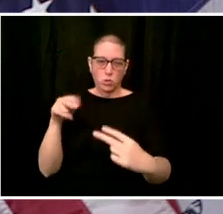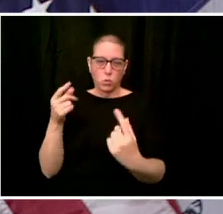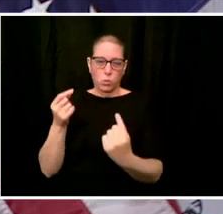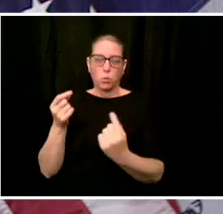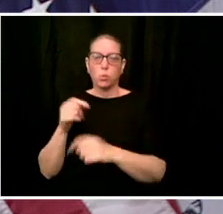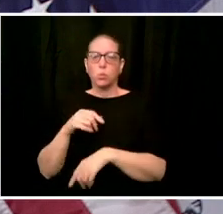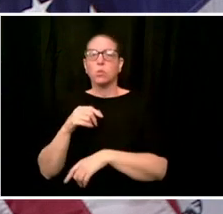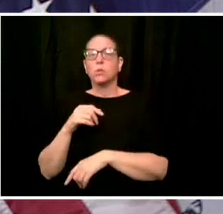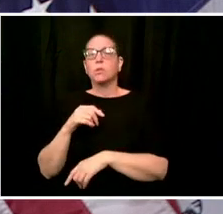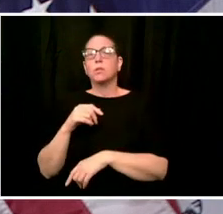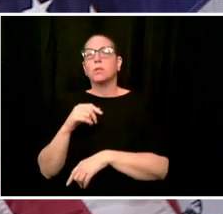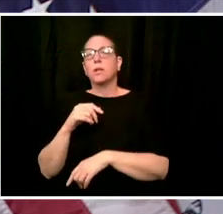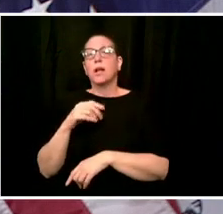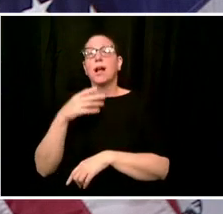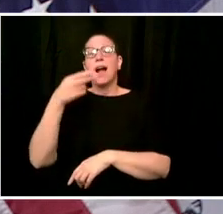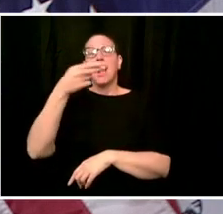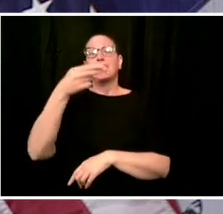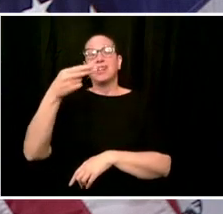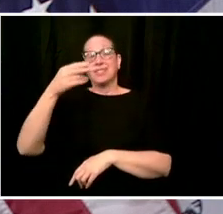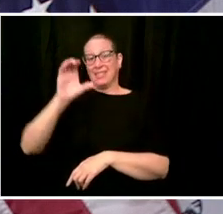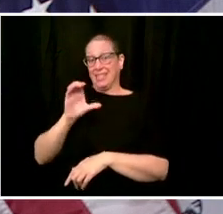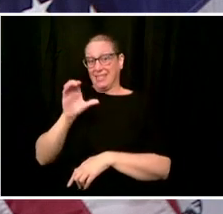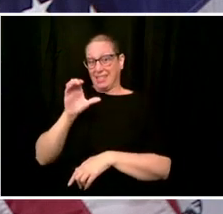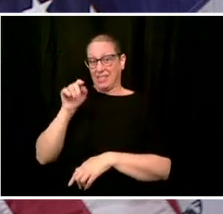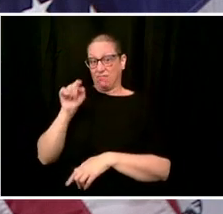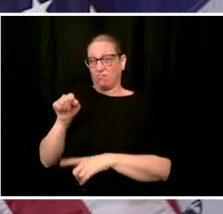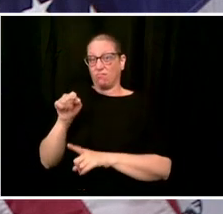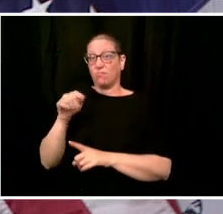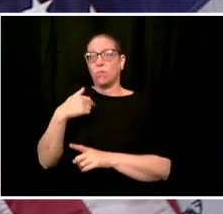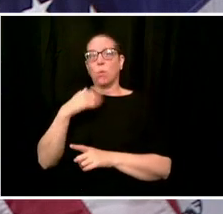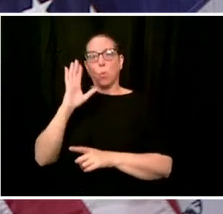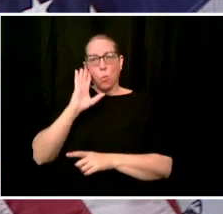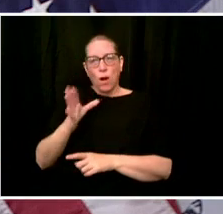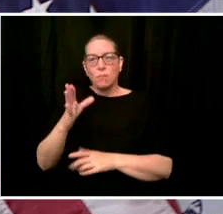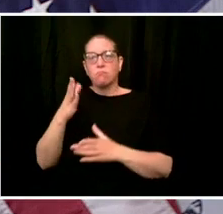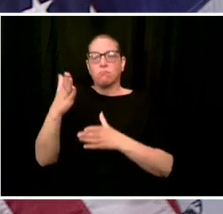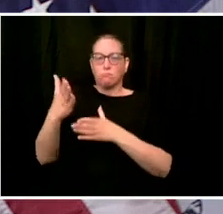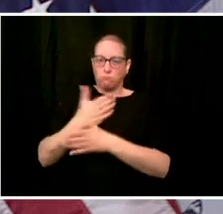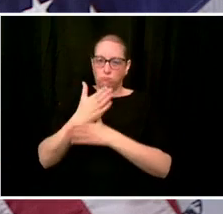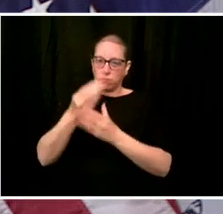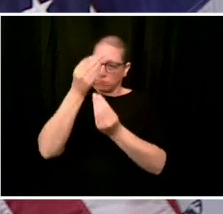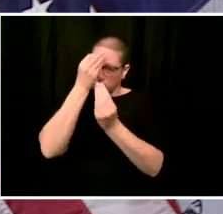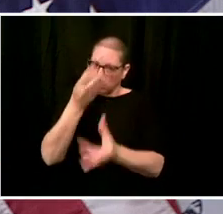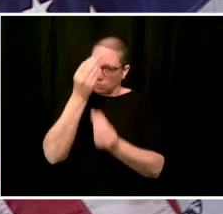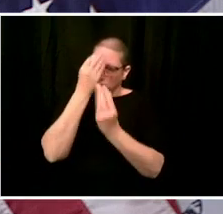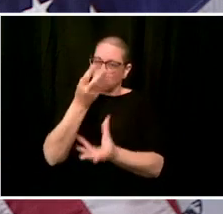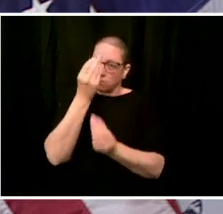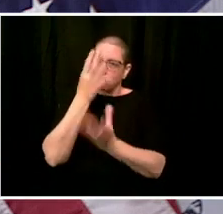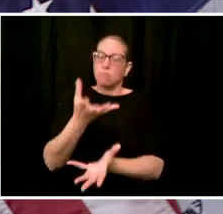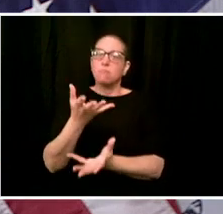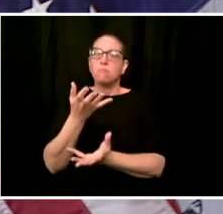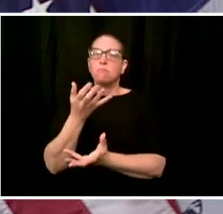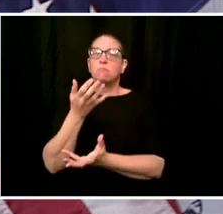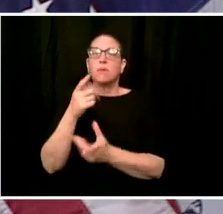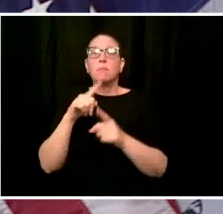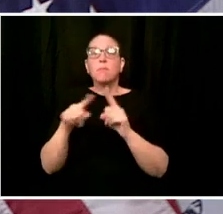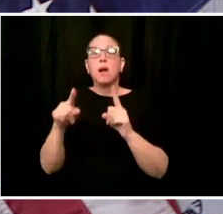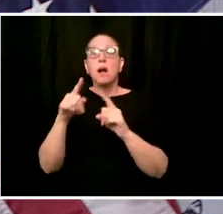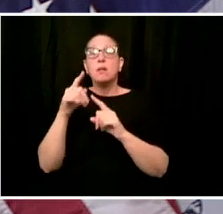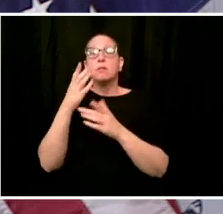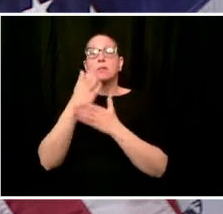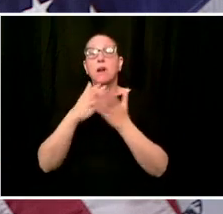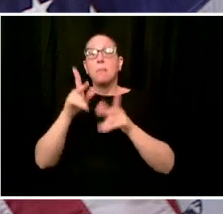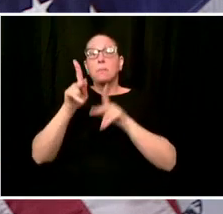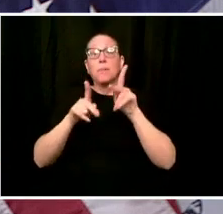the information out. There has been a concern about people who work in multiple locations and it being hard to identify